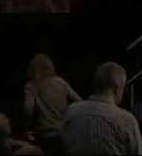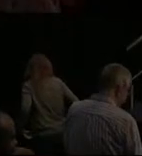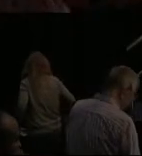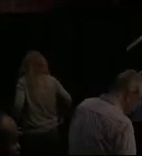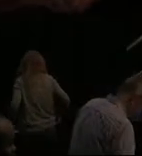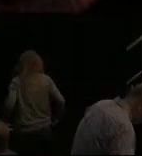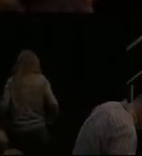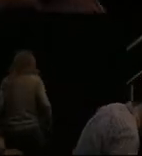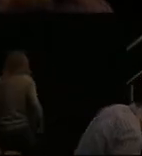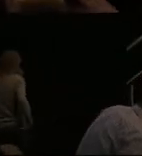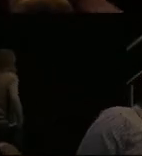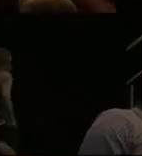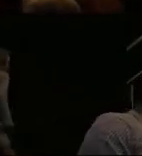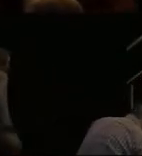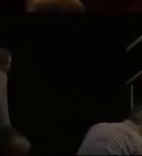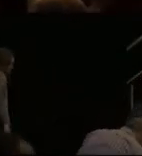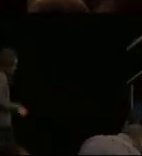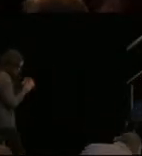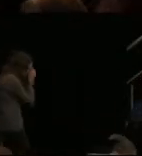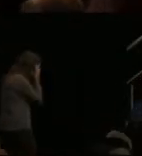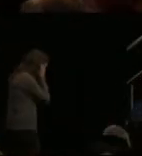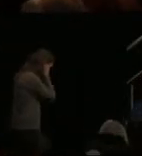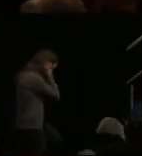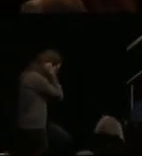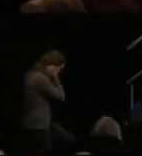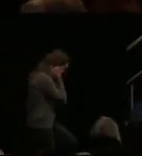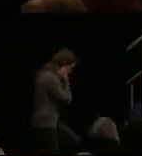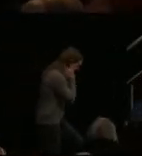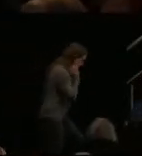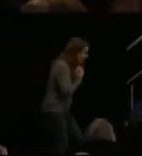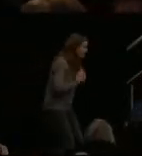much for leading us so well. Thank you.